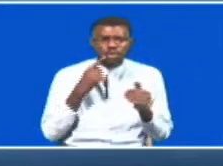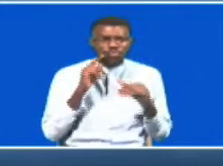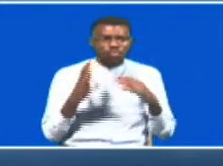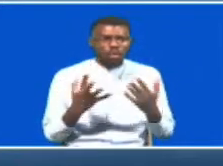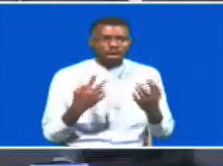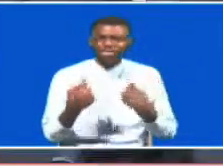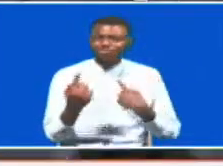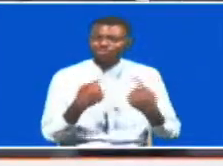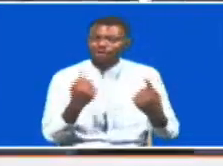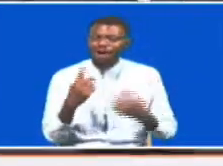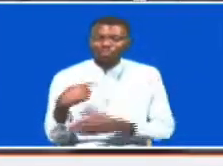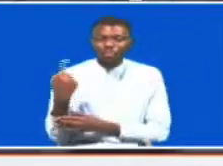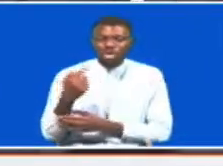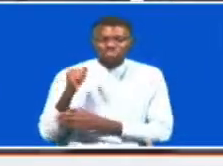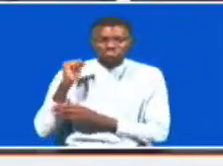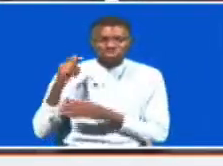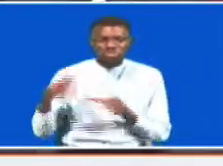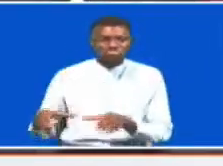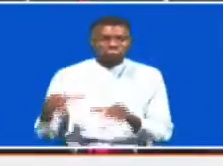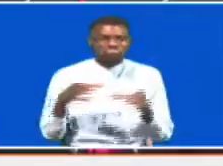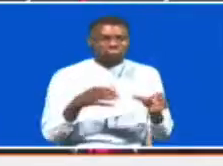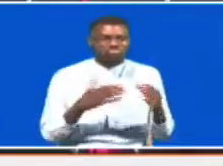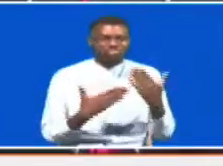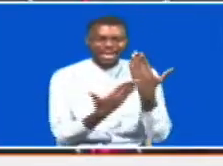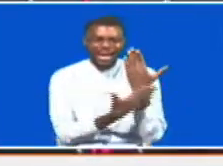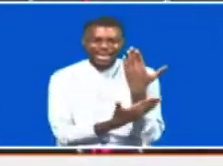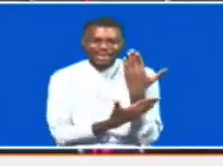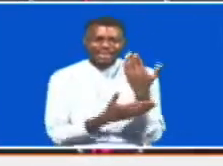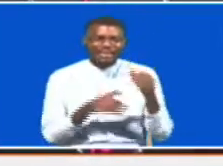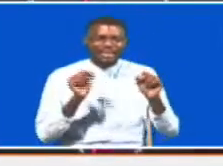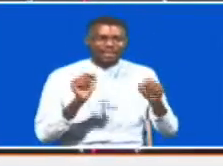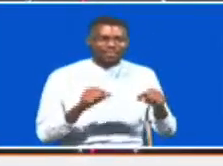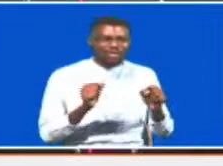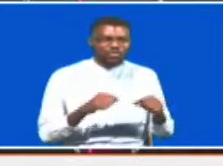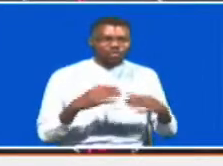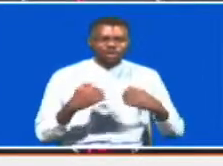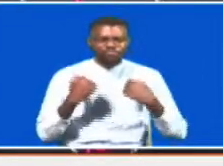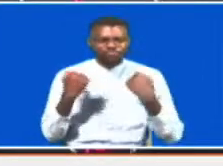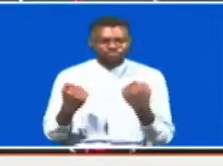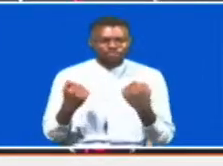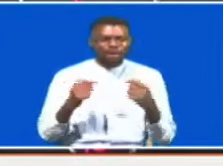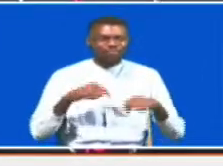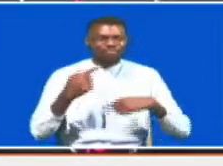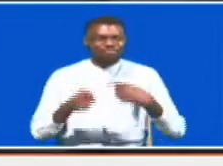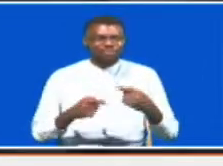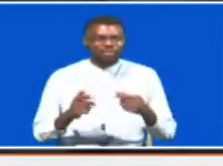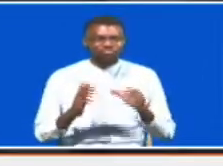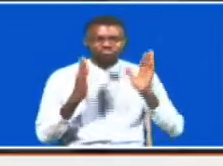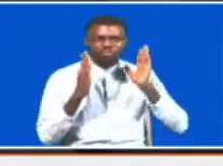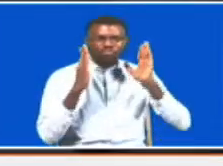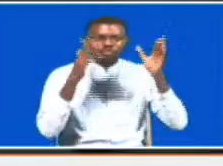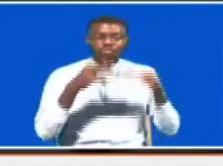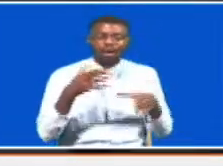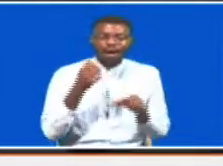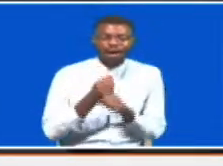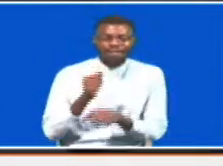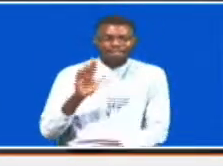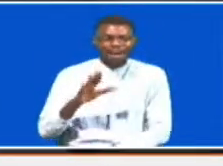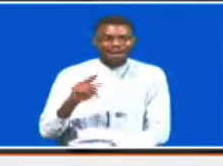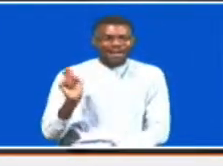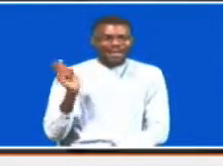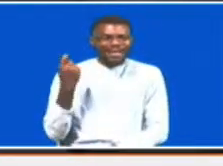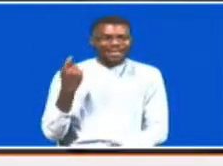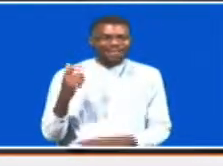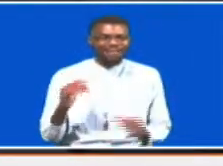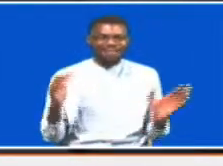through dialogue by the political class that the country can be guaranteed stability. The bishops under the umbrella of the Kenya Conference